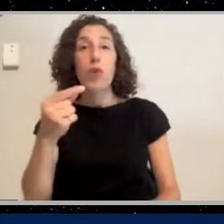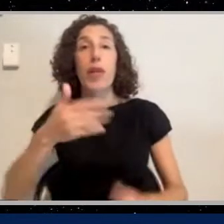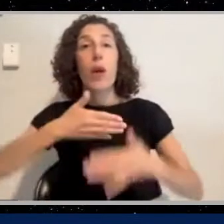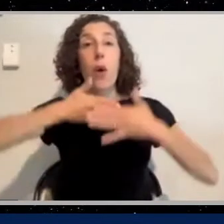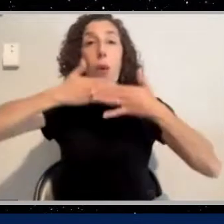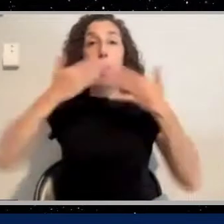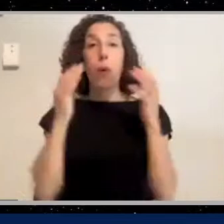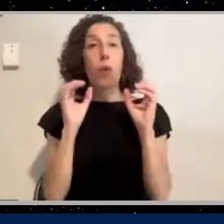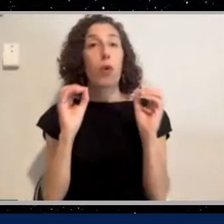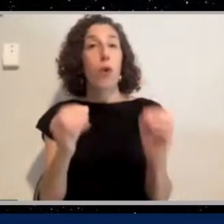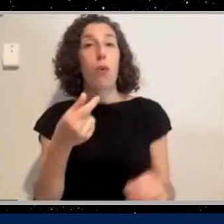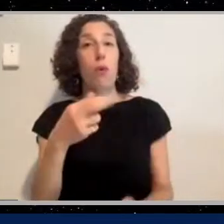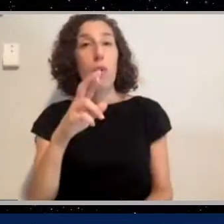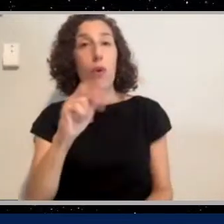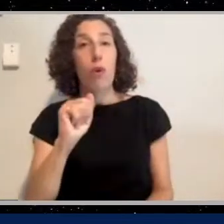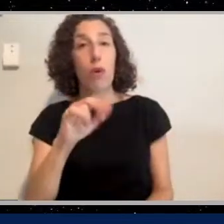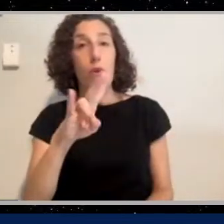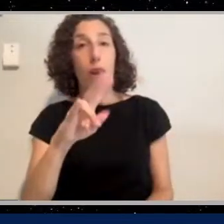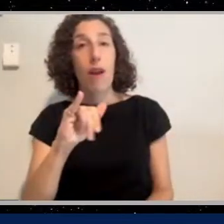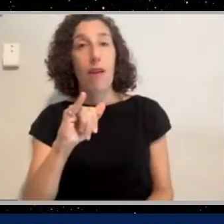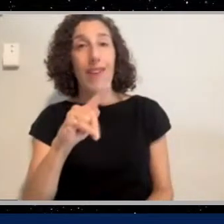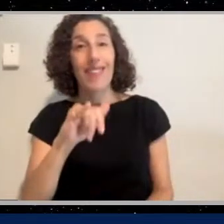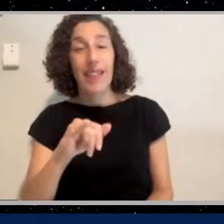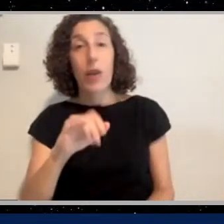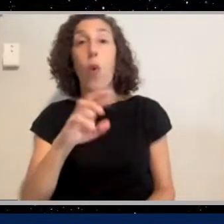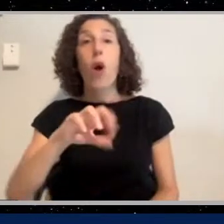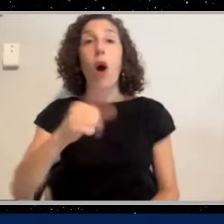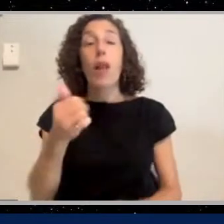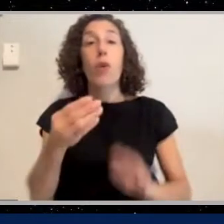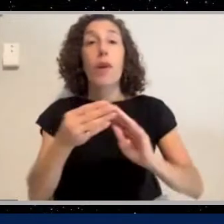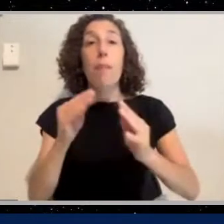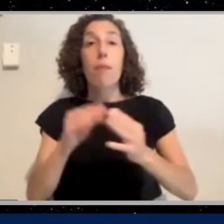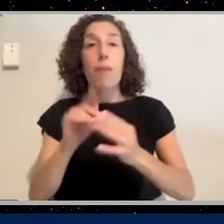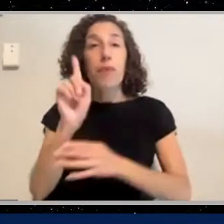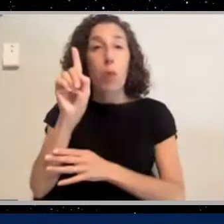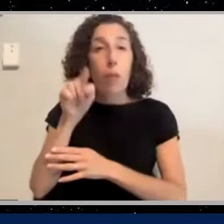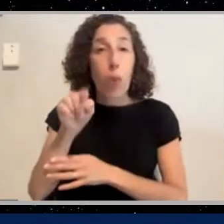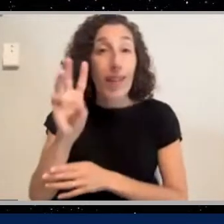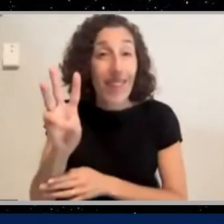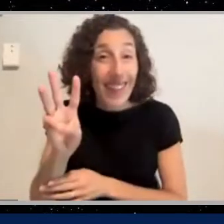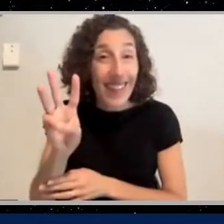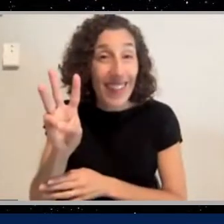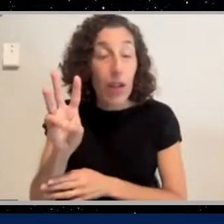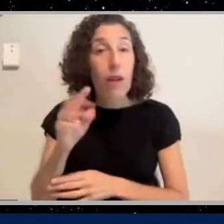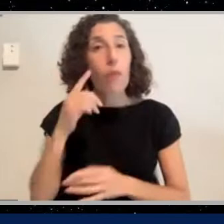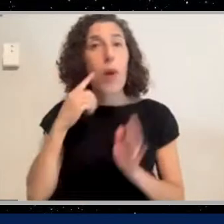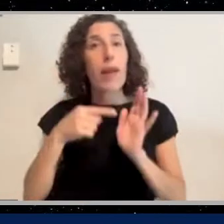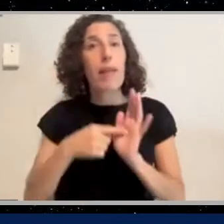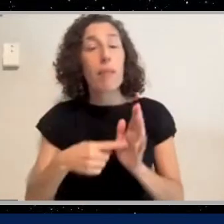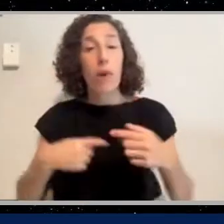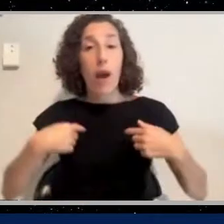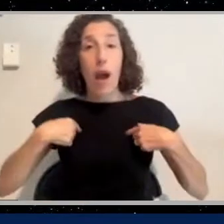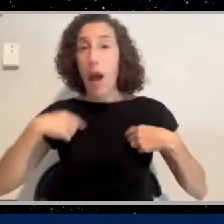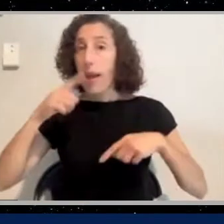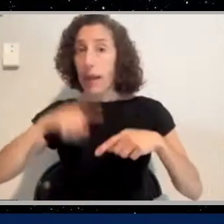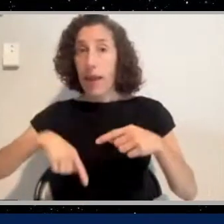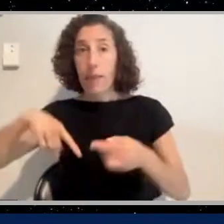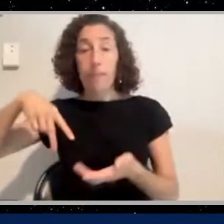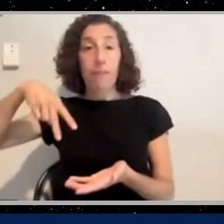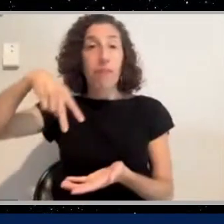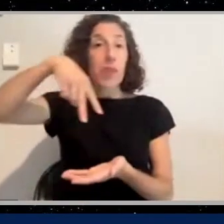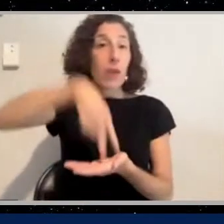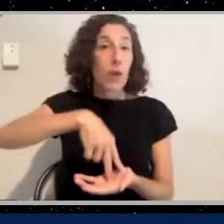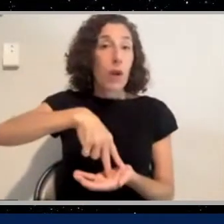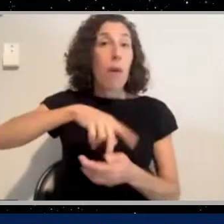because I don't know if you can tell in this picture, but for the first time in 15 years, I was basically standing on my own. The first flight, we kind